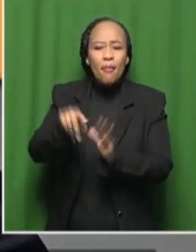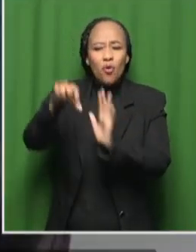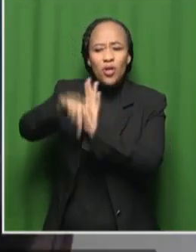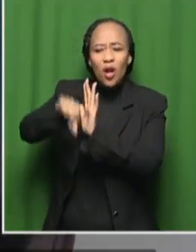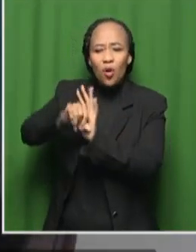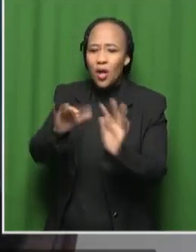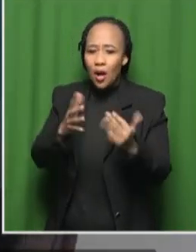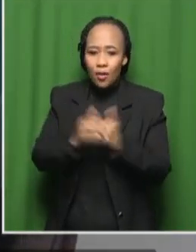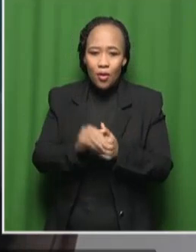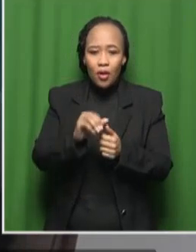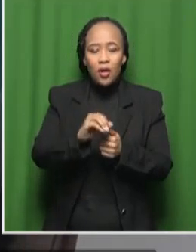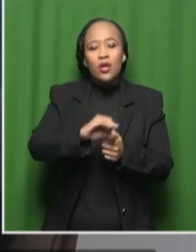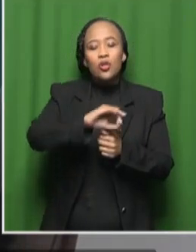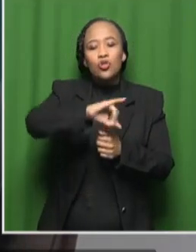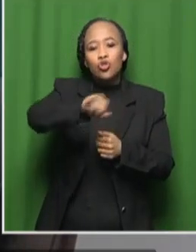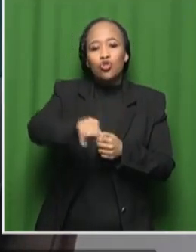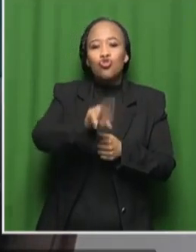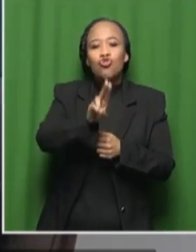into Ajuda,